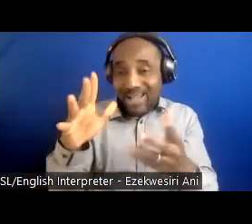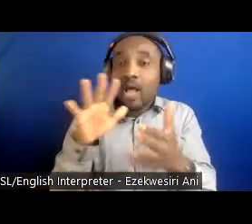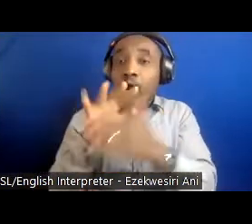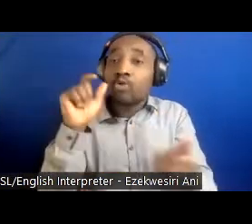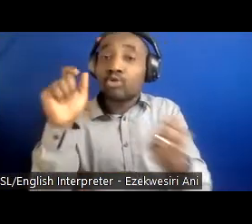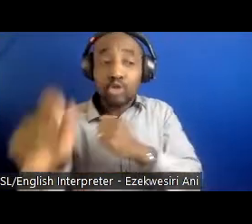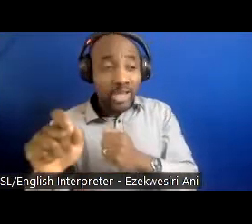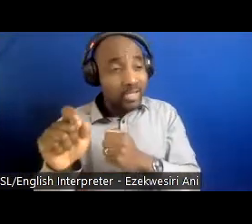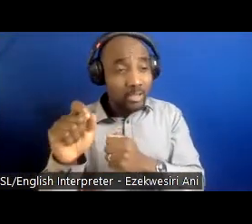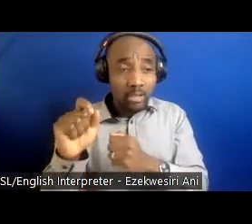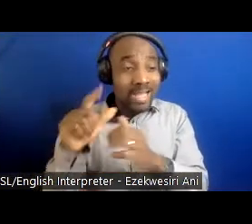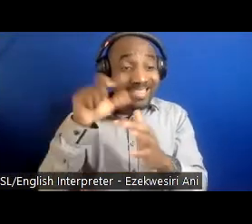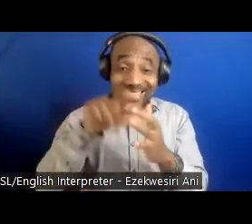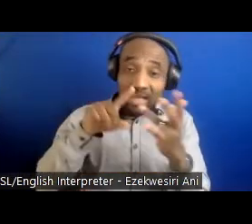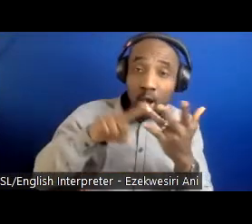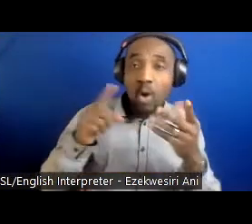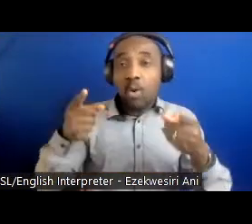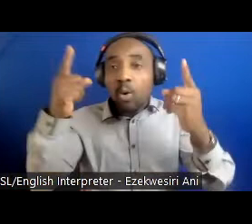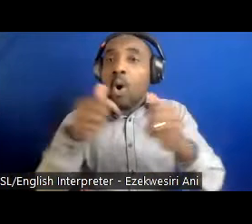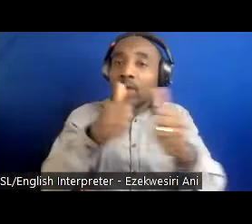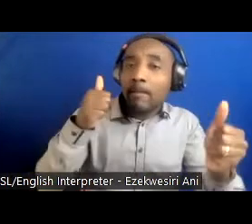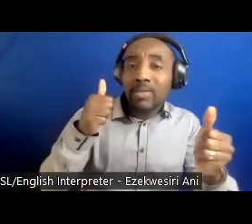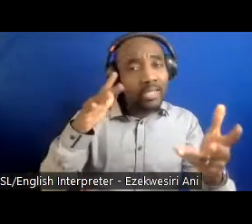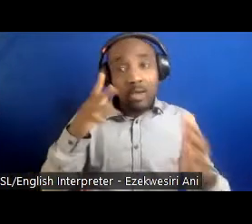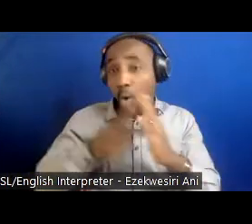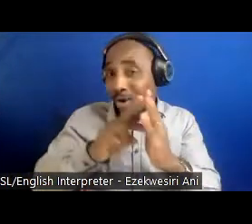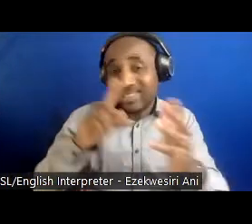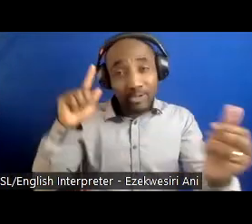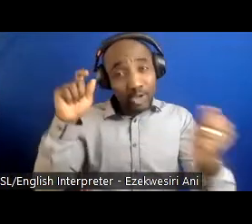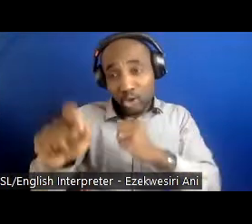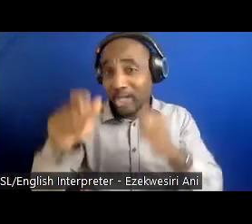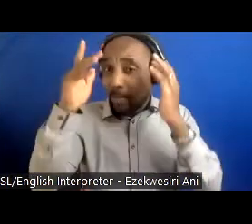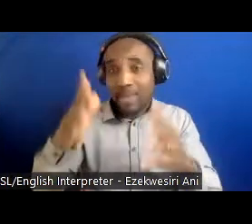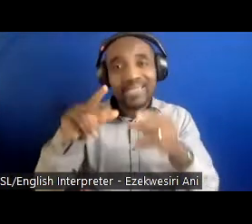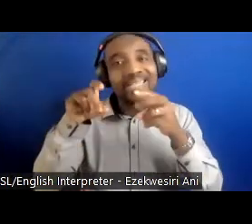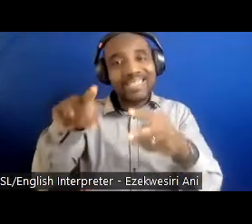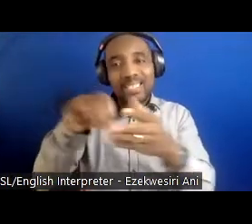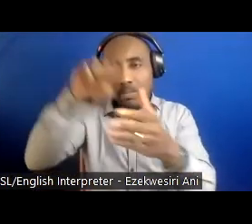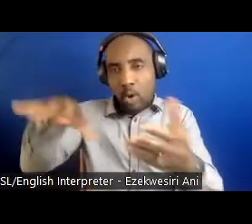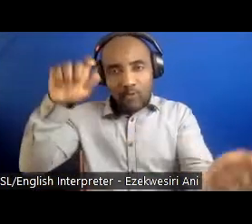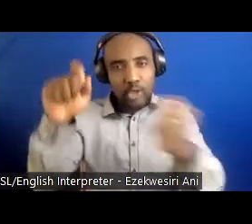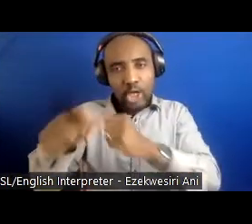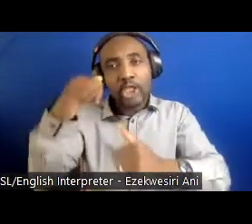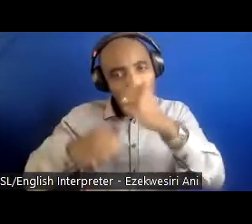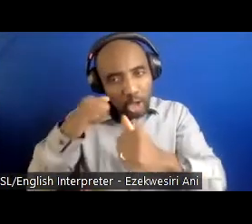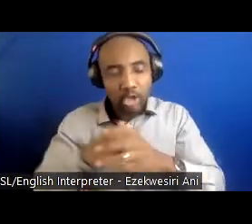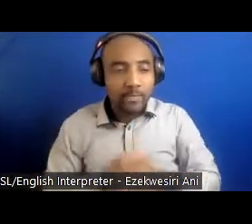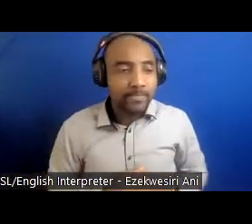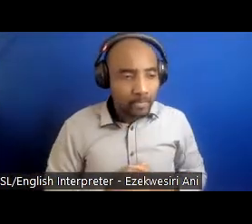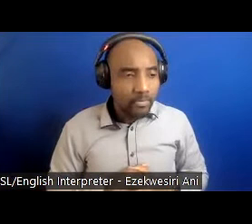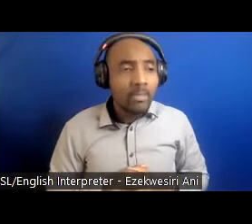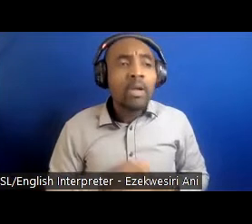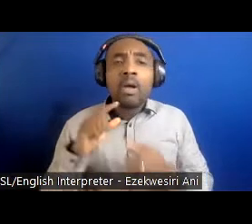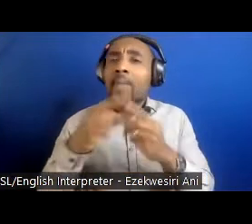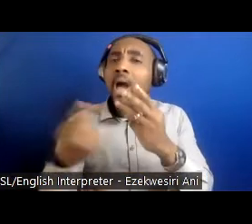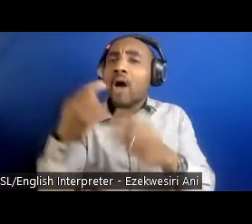CEO or organisation, but that is the only way change will come. My next few slides focus